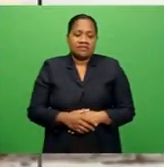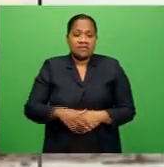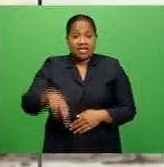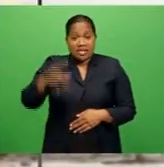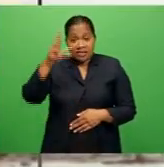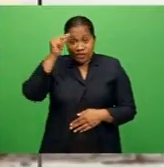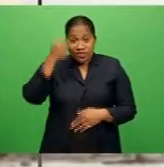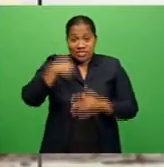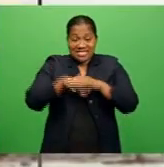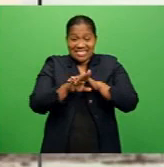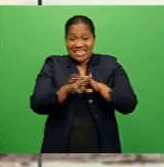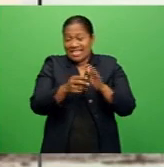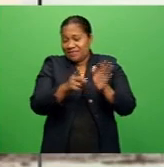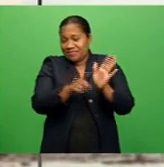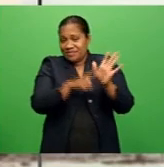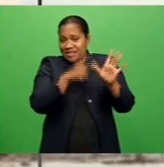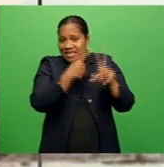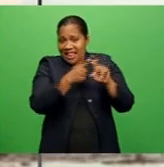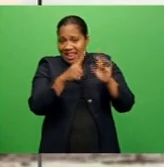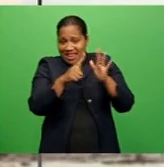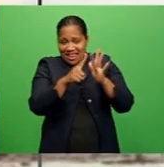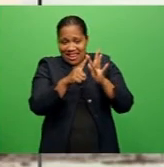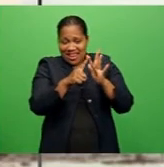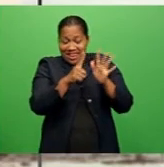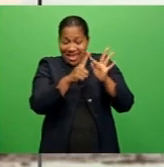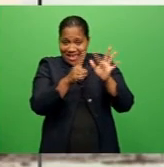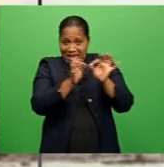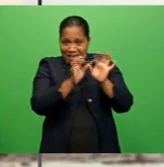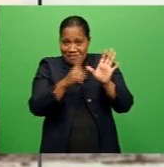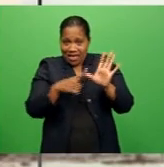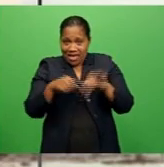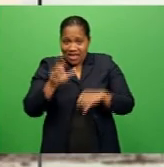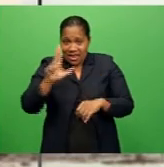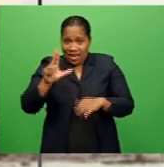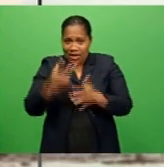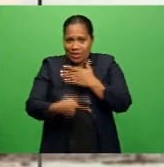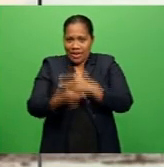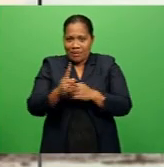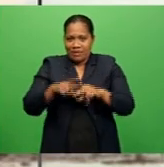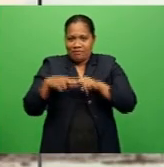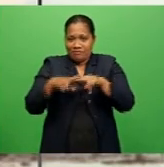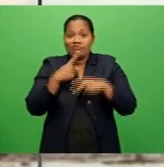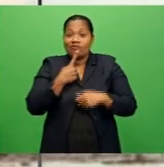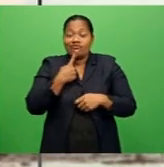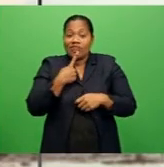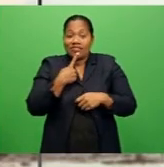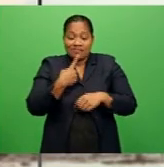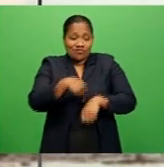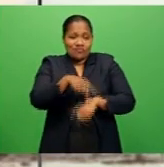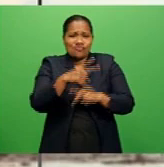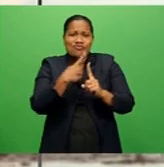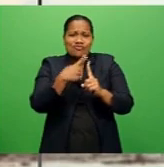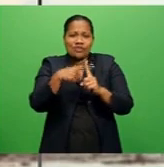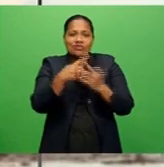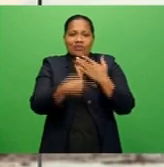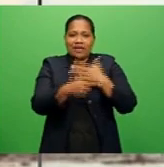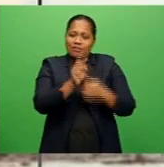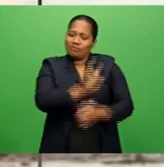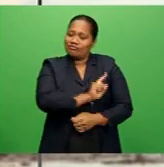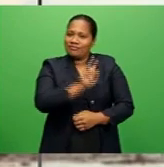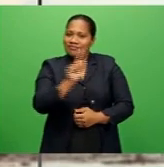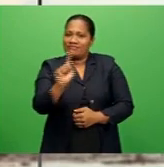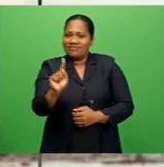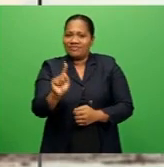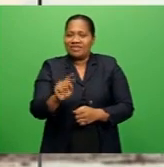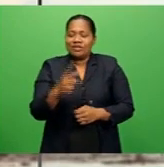Fijians in Lakemba, Laos were visited by teams from the Fiji Red Cross who provided relief supplies to families affected by Tropical